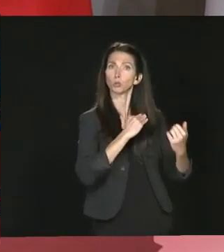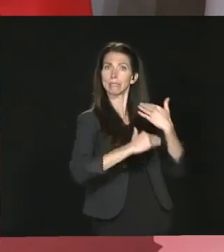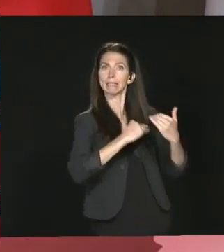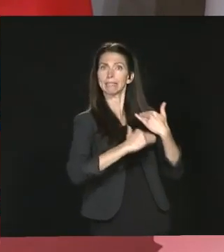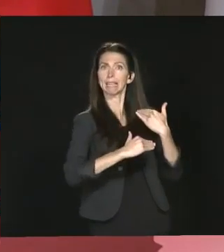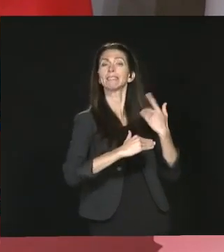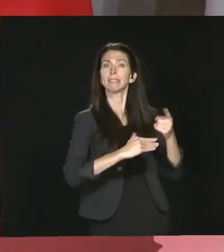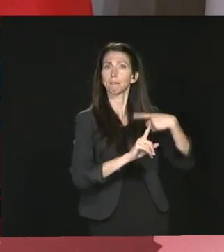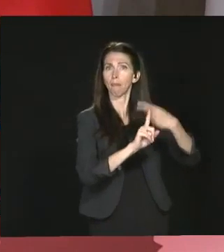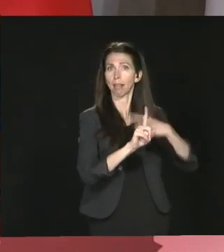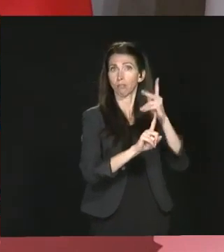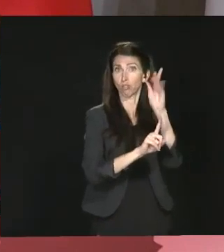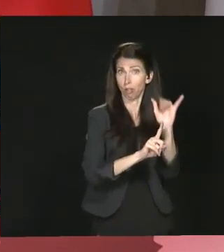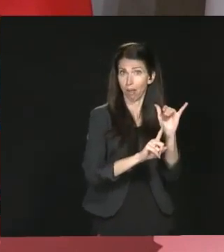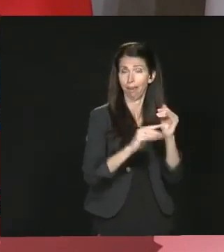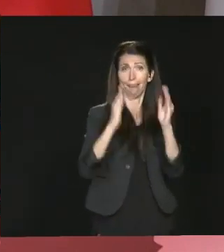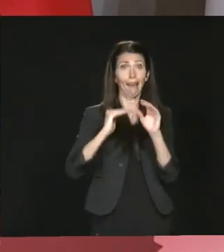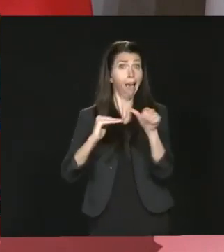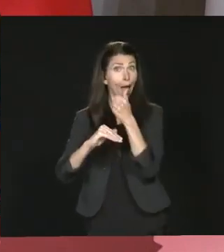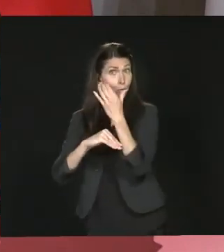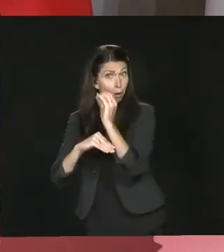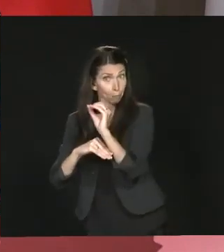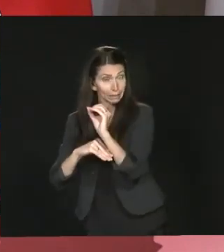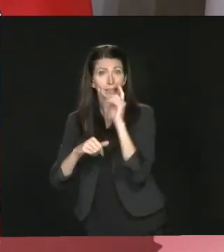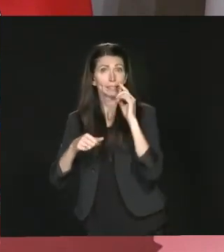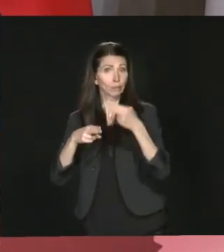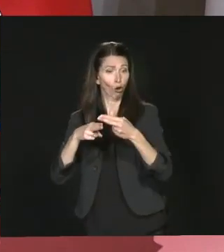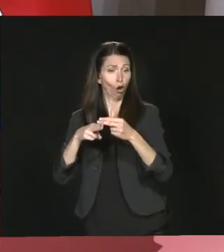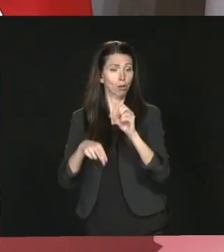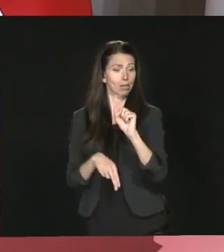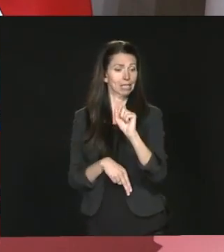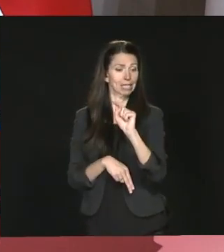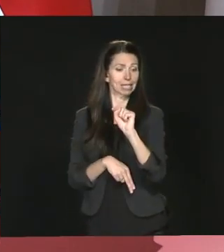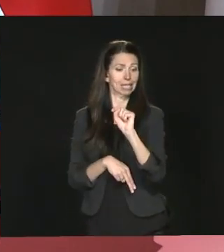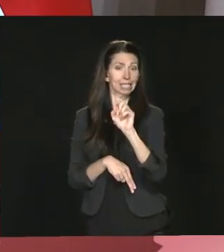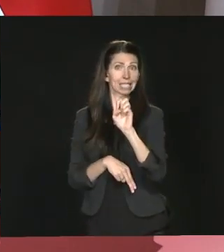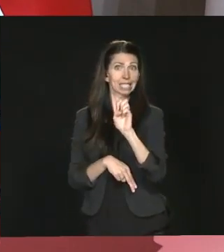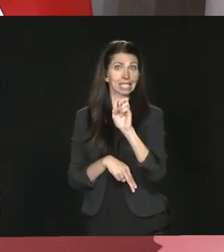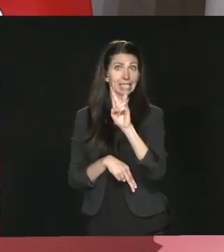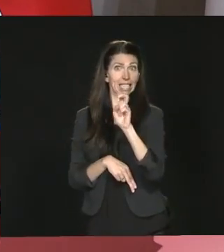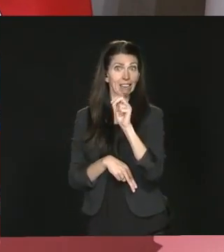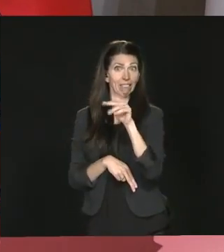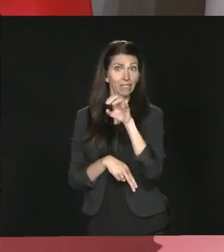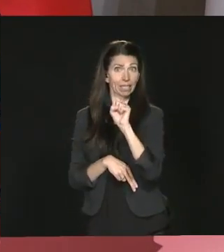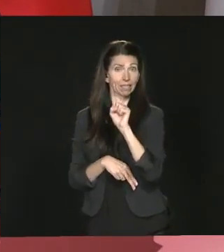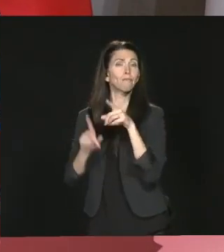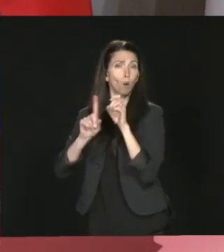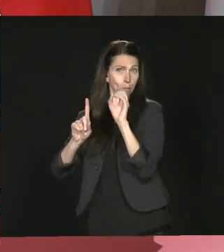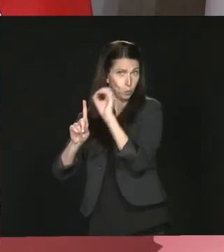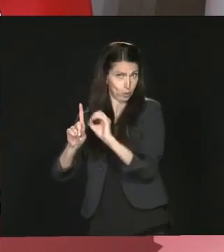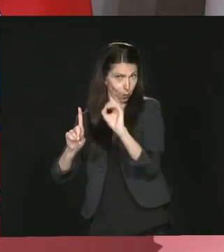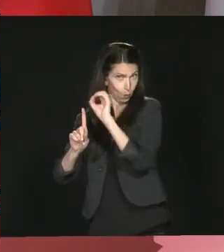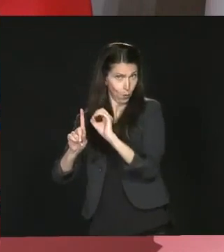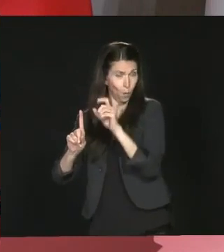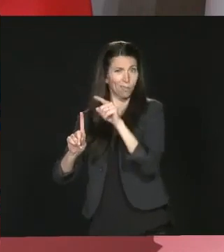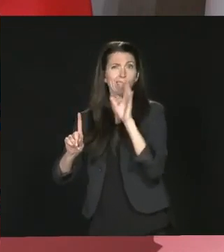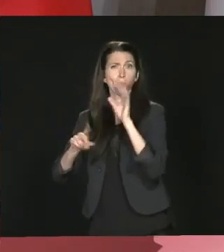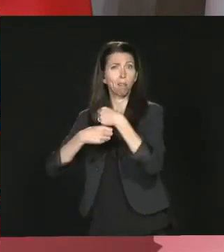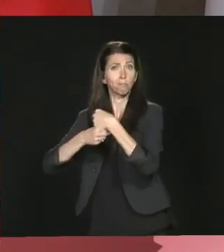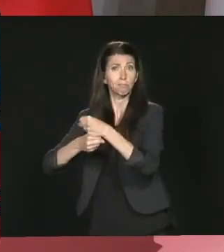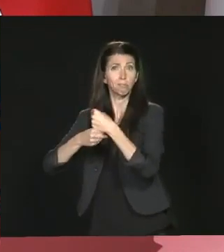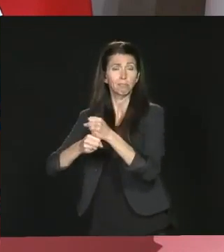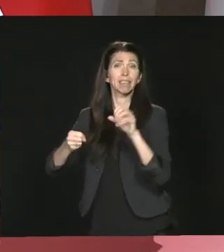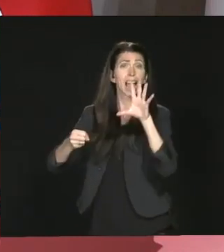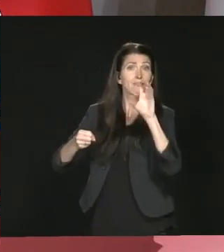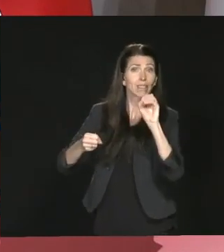Company, a distributor based in Brampton, Ontario. They will be supplying us with 15 million shoe covers, as well as